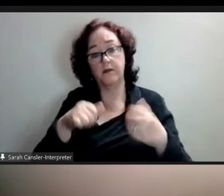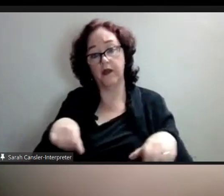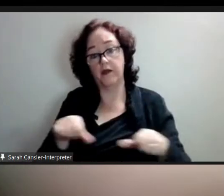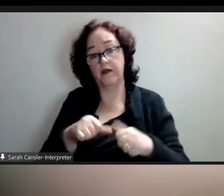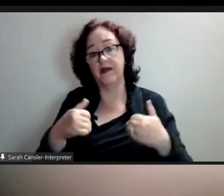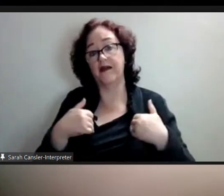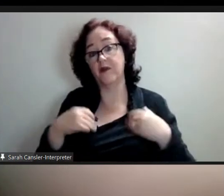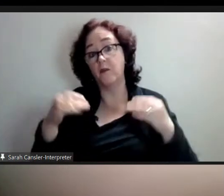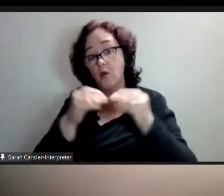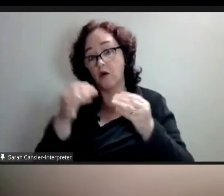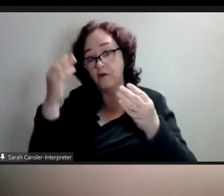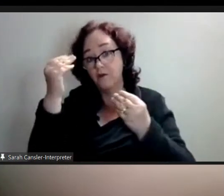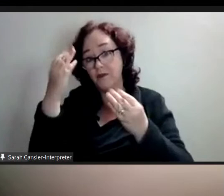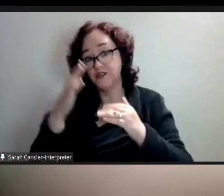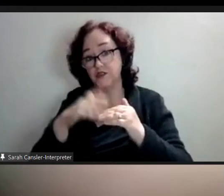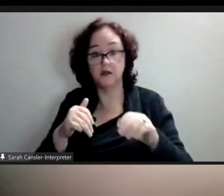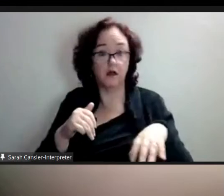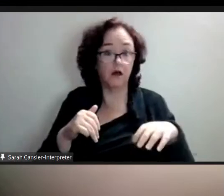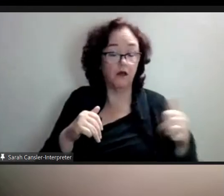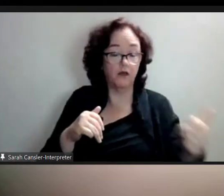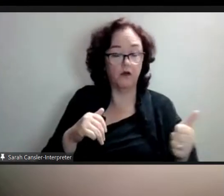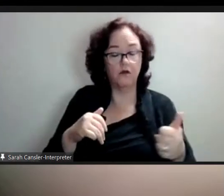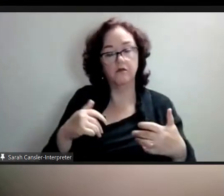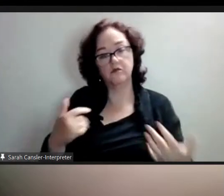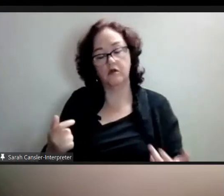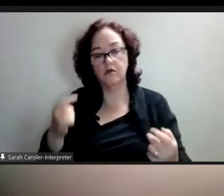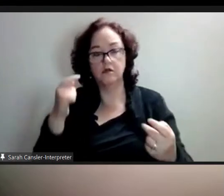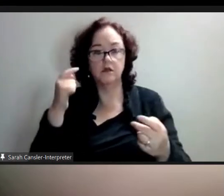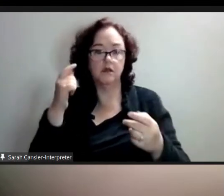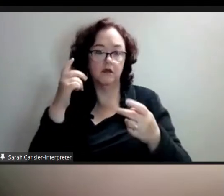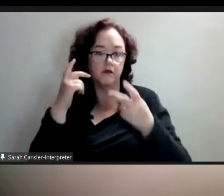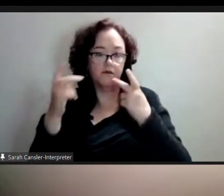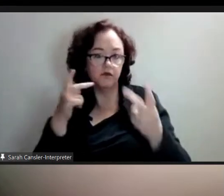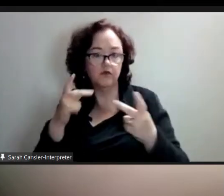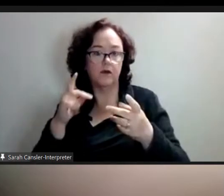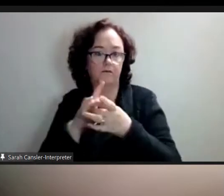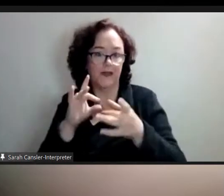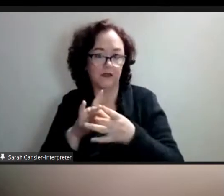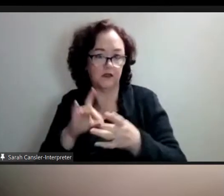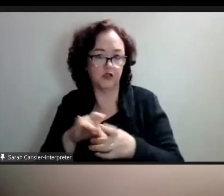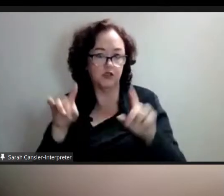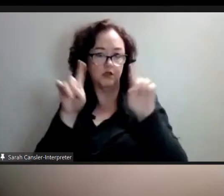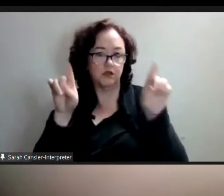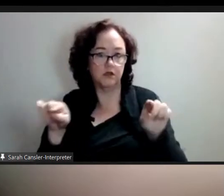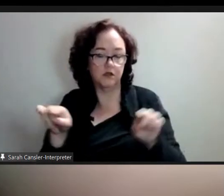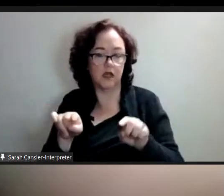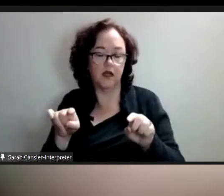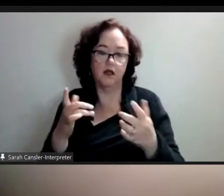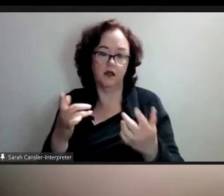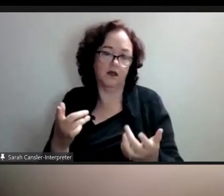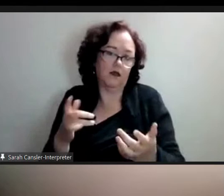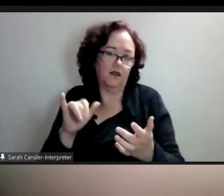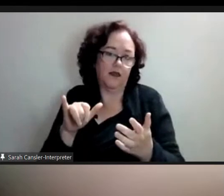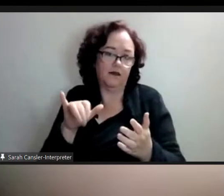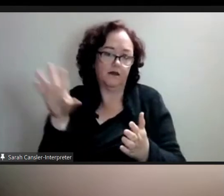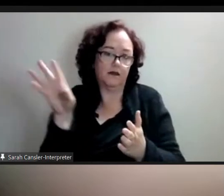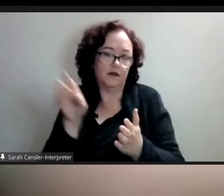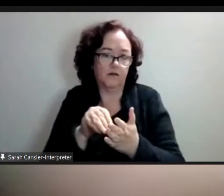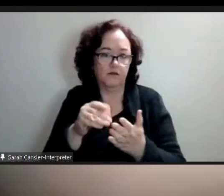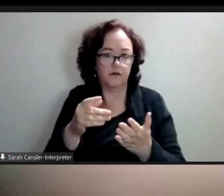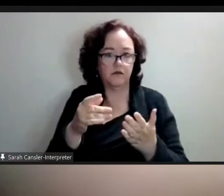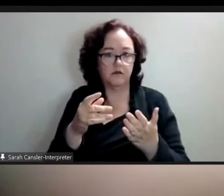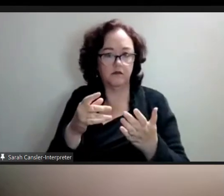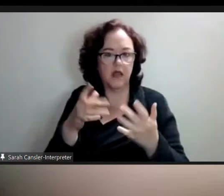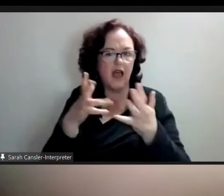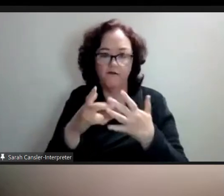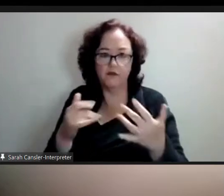So obviously the visual message sign repeats everything that the voice is saying. So there may be a little